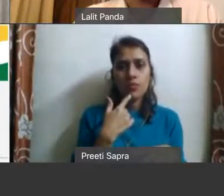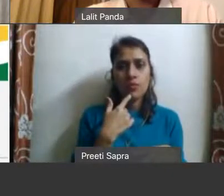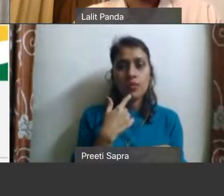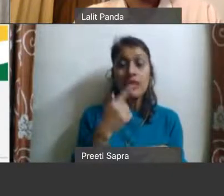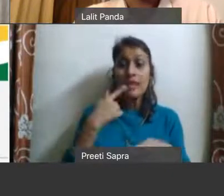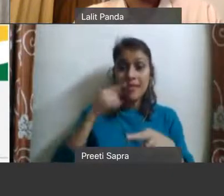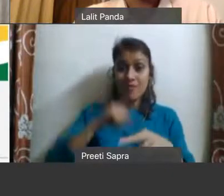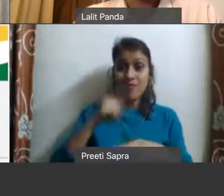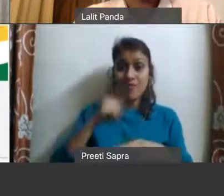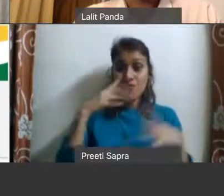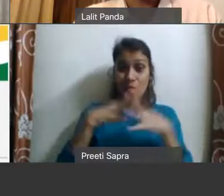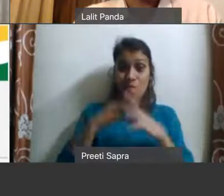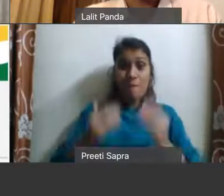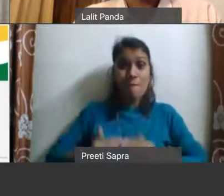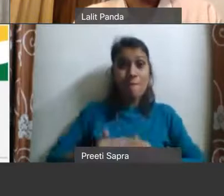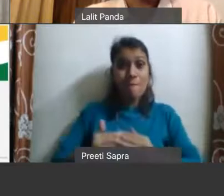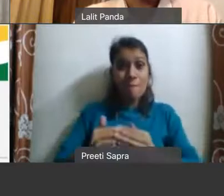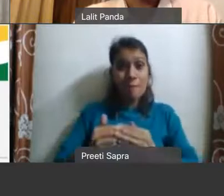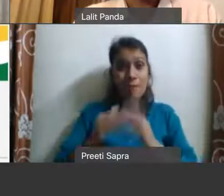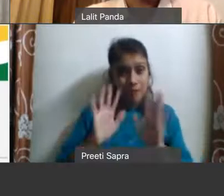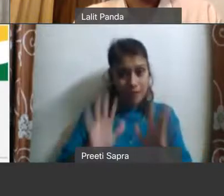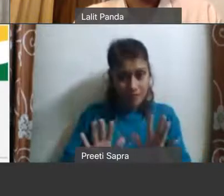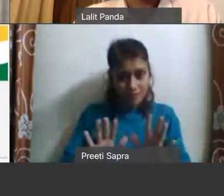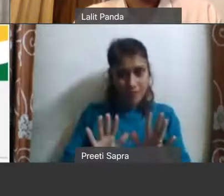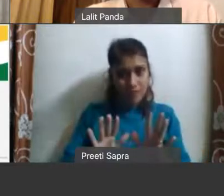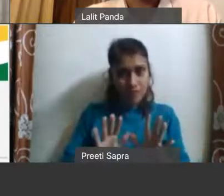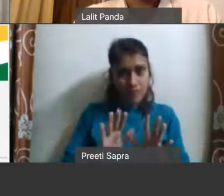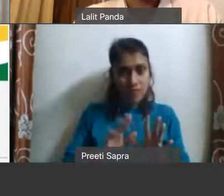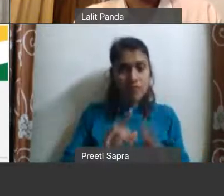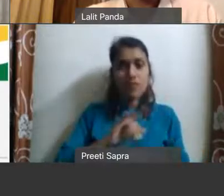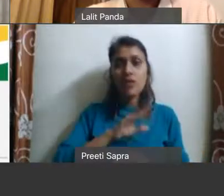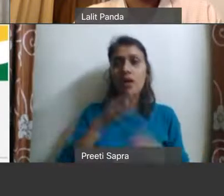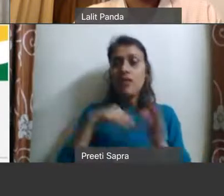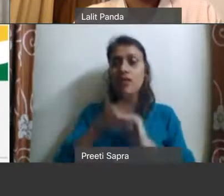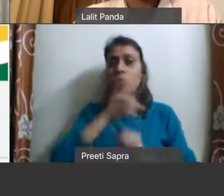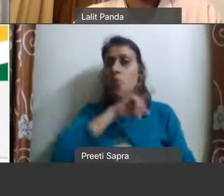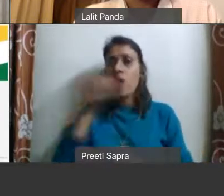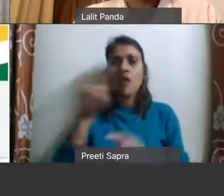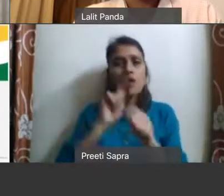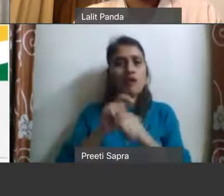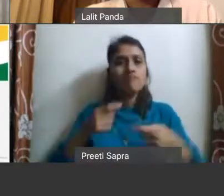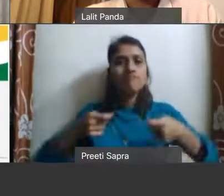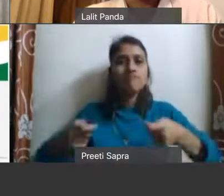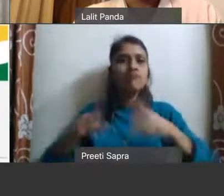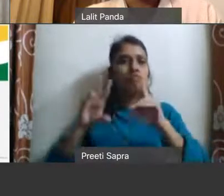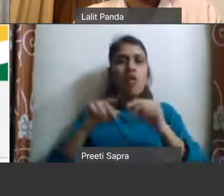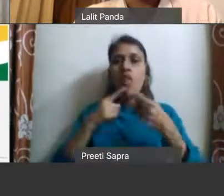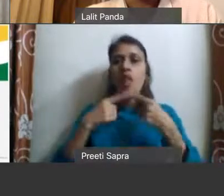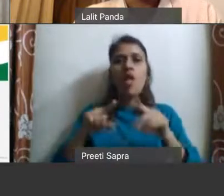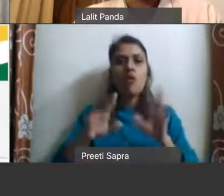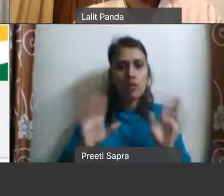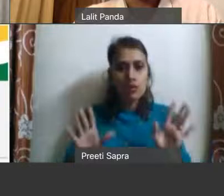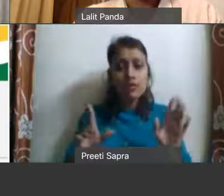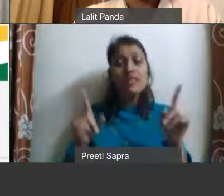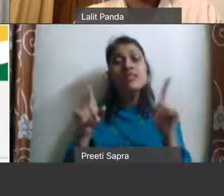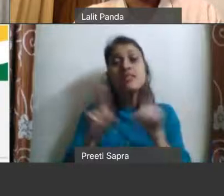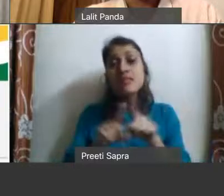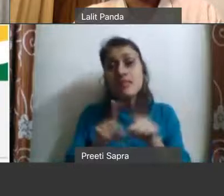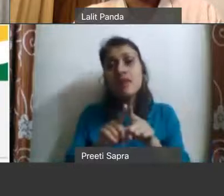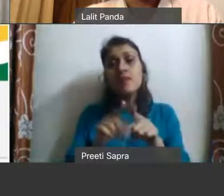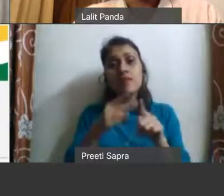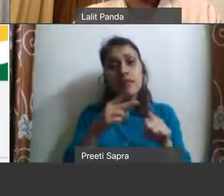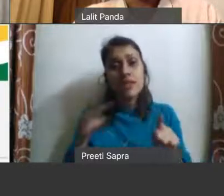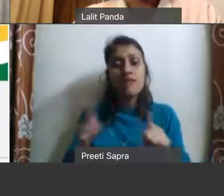become pregnant are ineligible to work as a hostess, and associating these gender stereotypes with